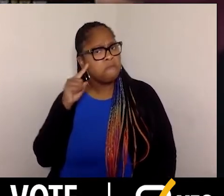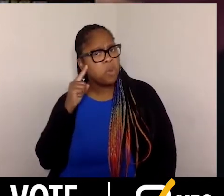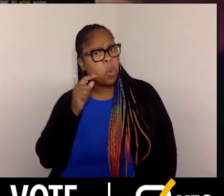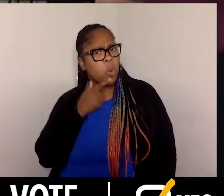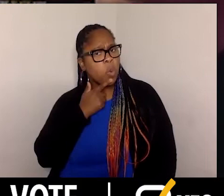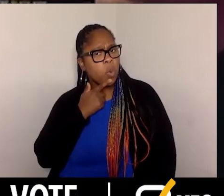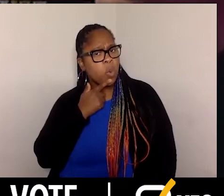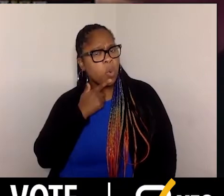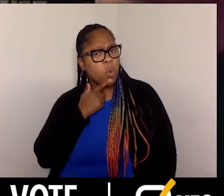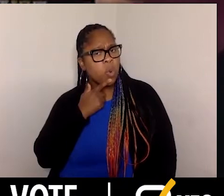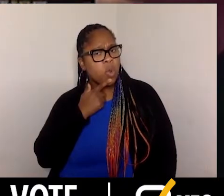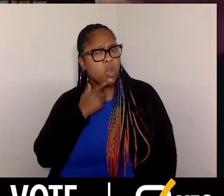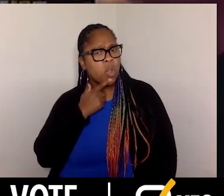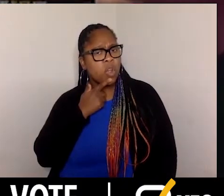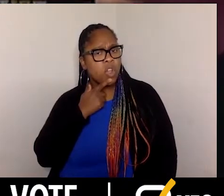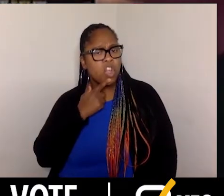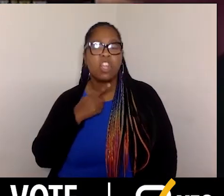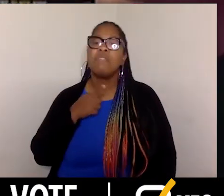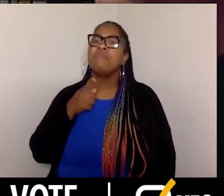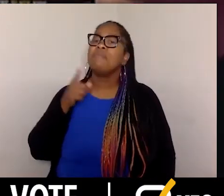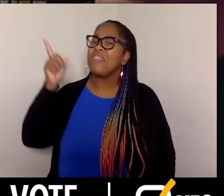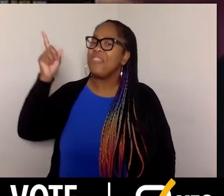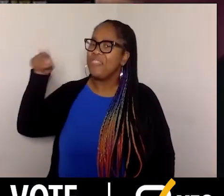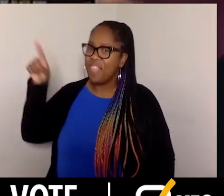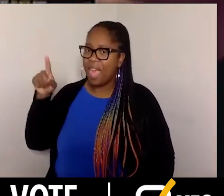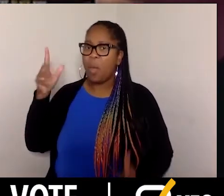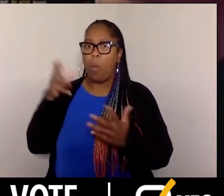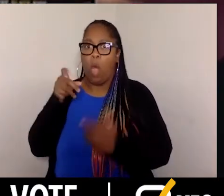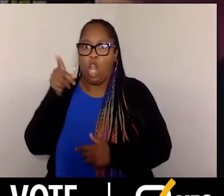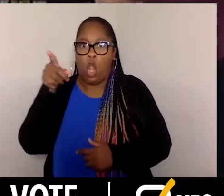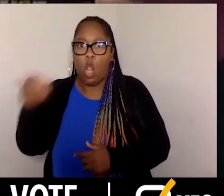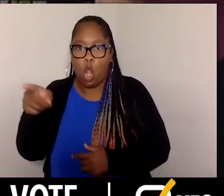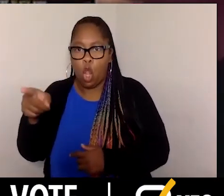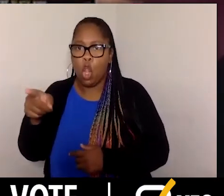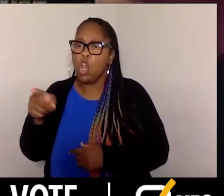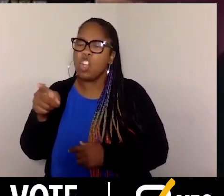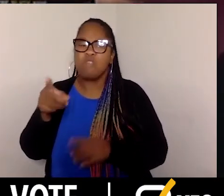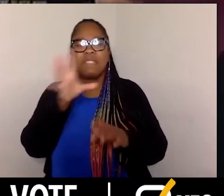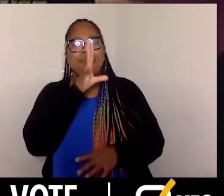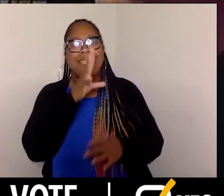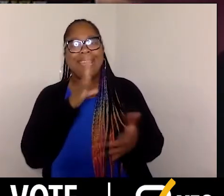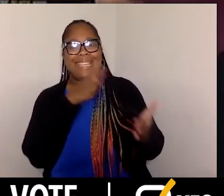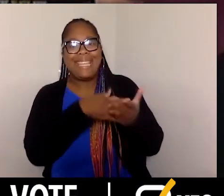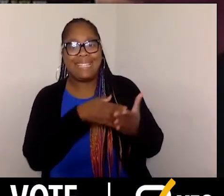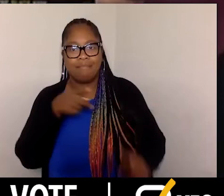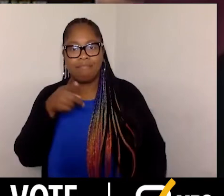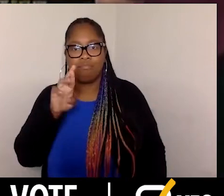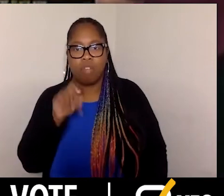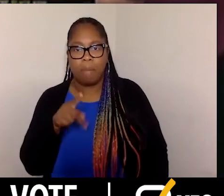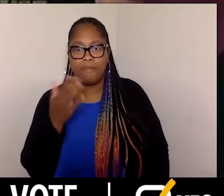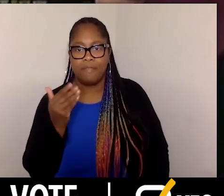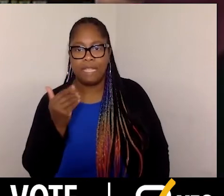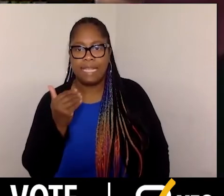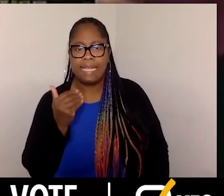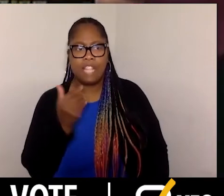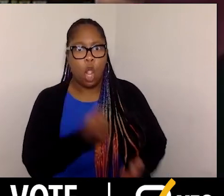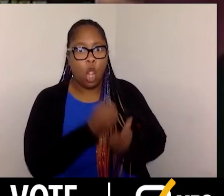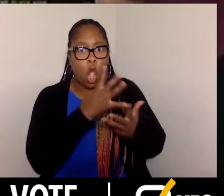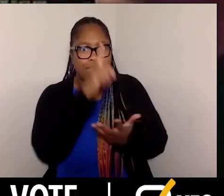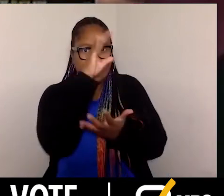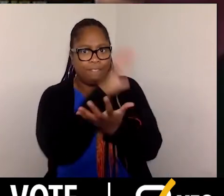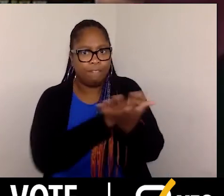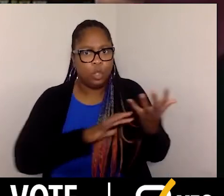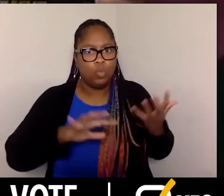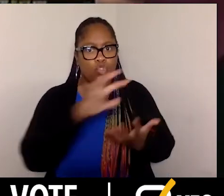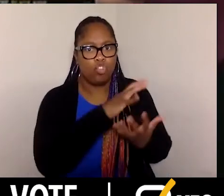She was courted by big money to oppose Proposition 15, to confuse voters when they cast